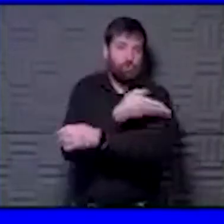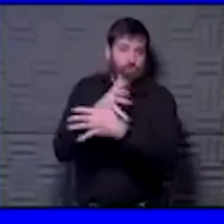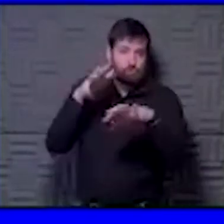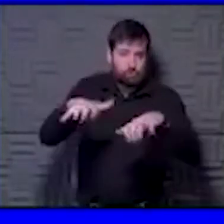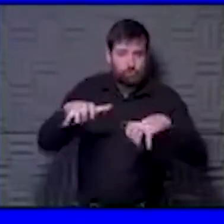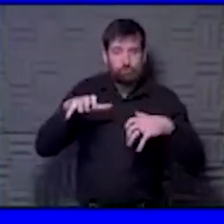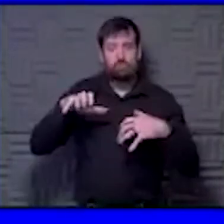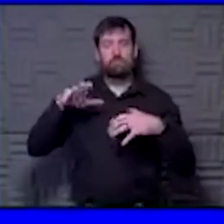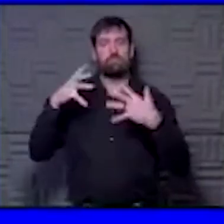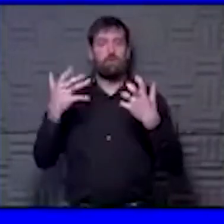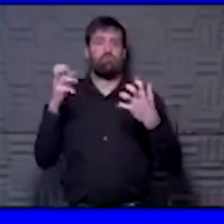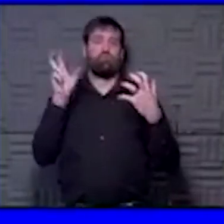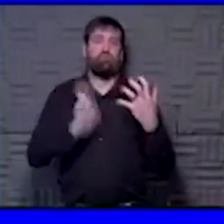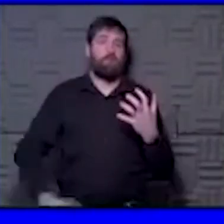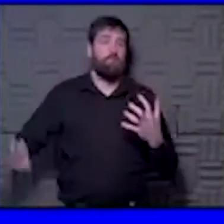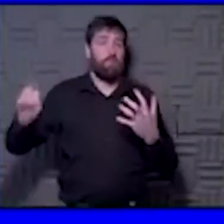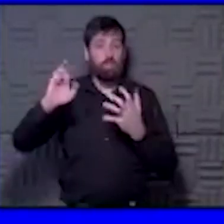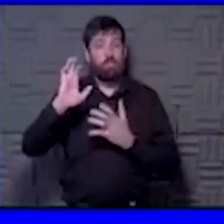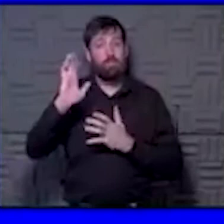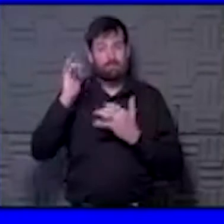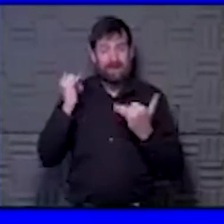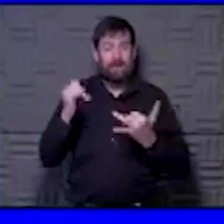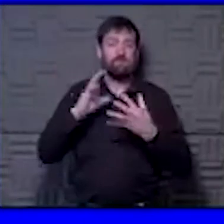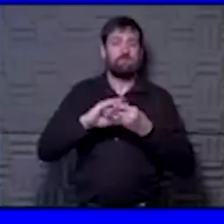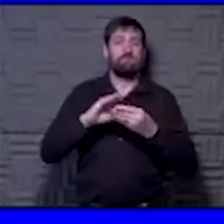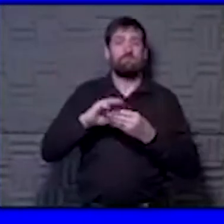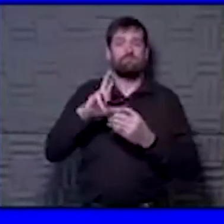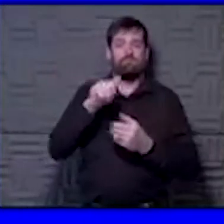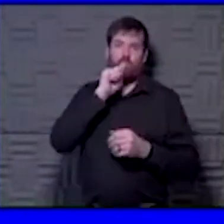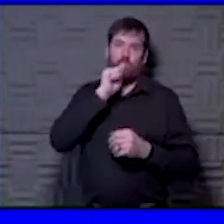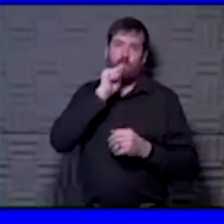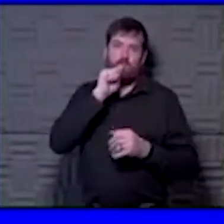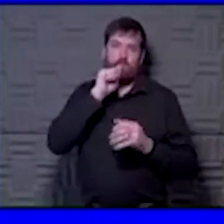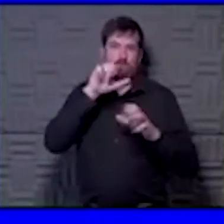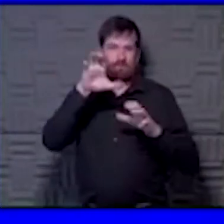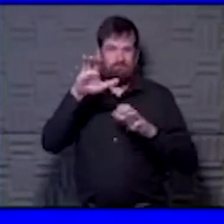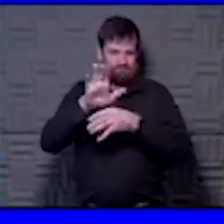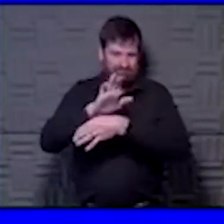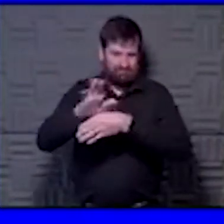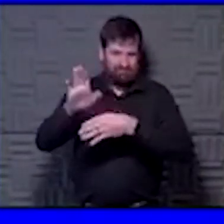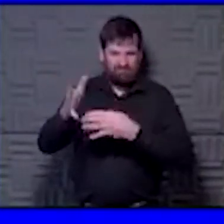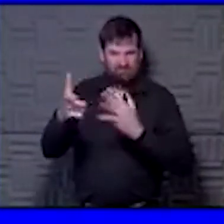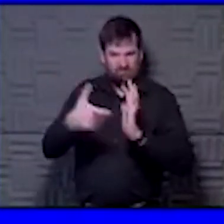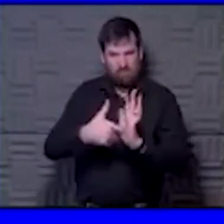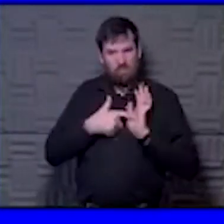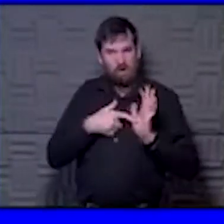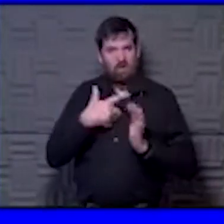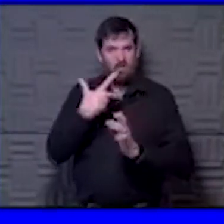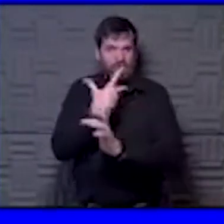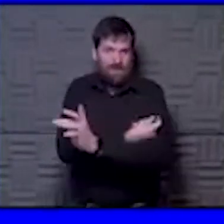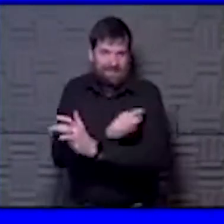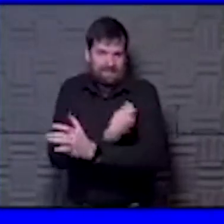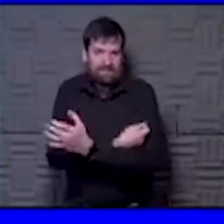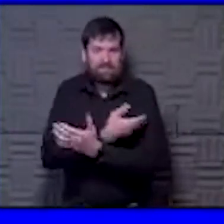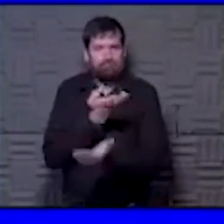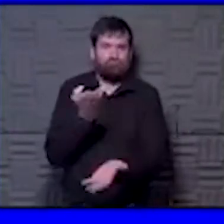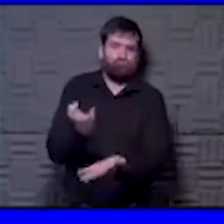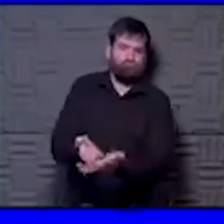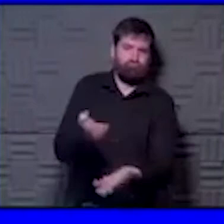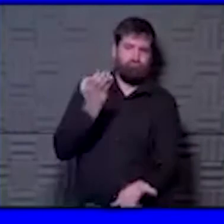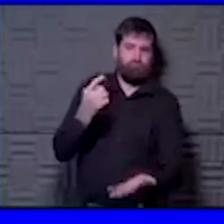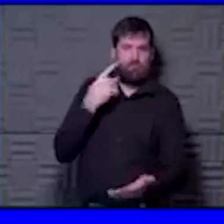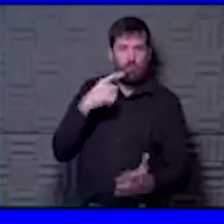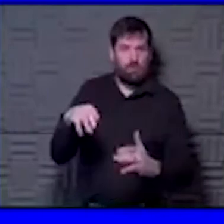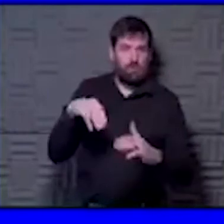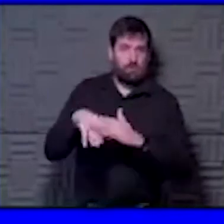see stories popping up now about certain private entities maybe mandating that somebody has a vaccine card or something to get into